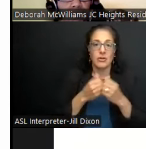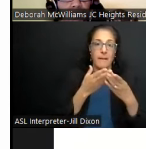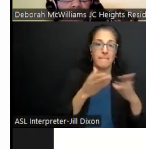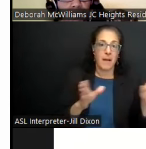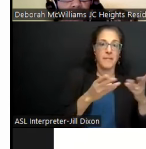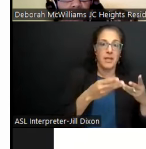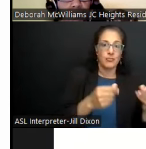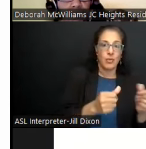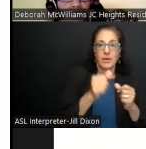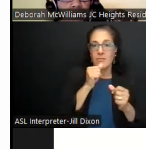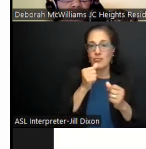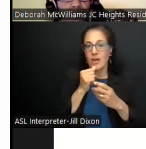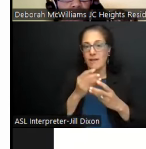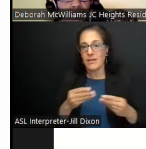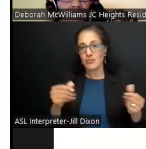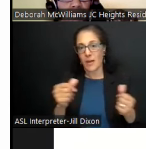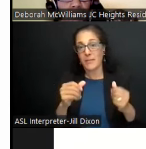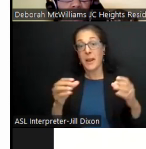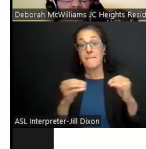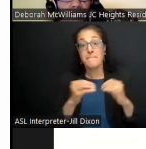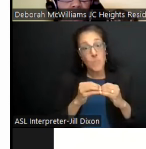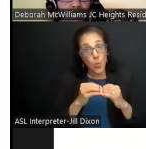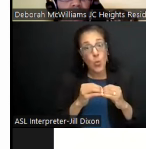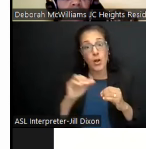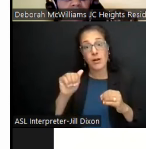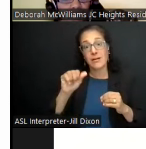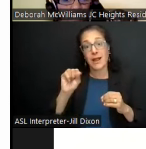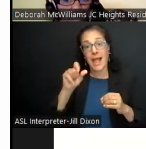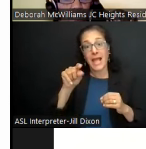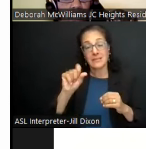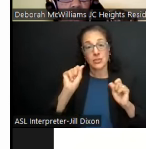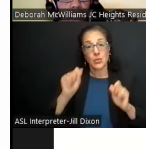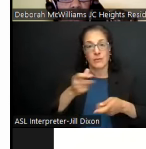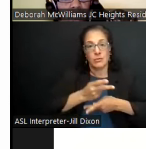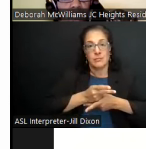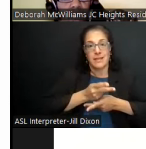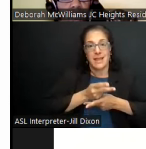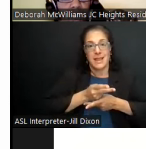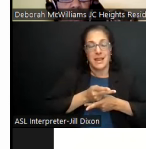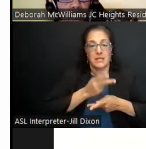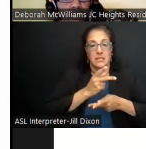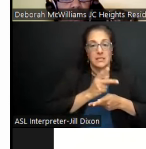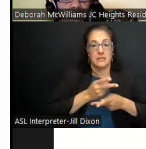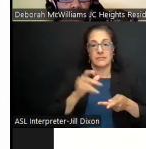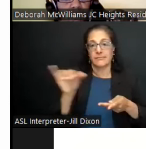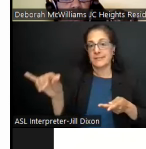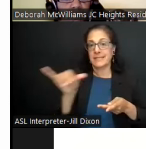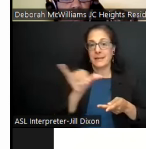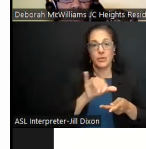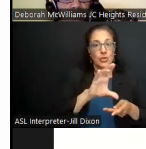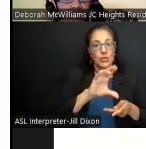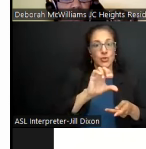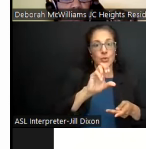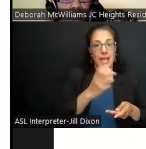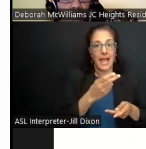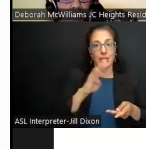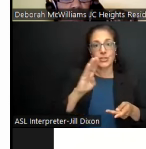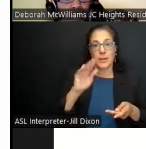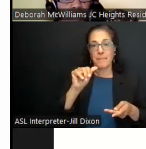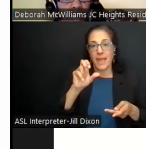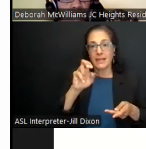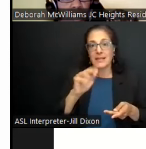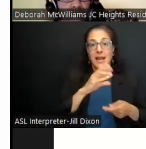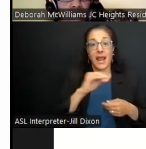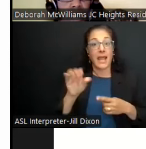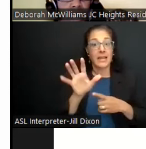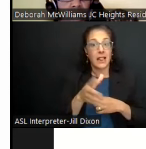cetera, that's a lot more assets that need to be maintained. Similar to the catch basins and the leaf issue